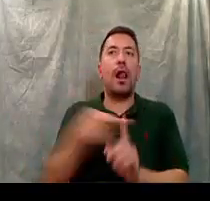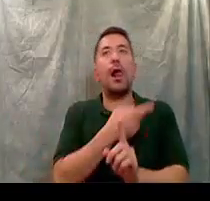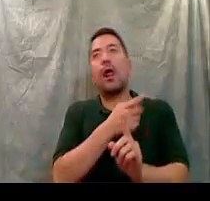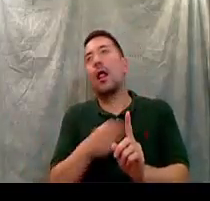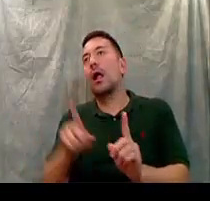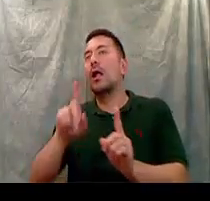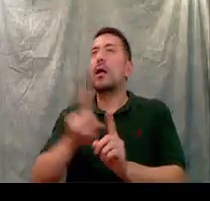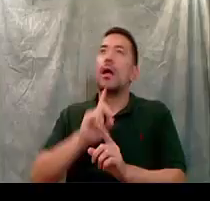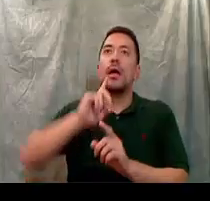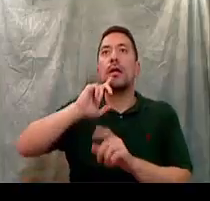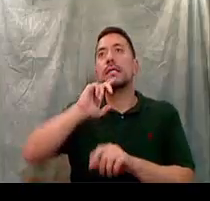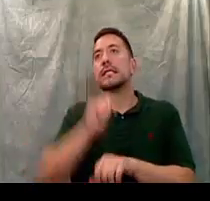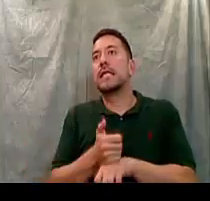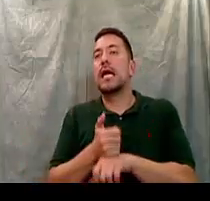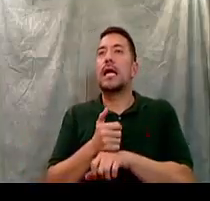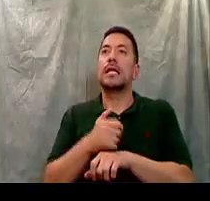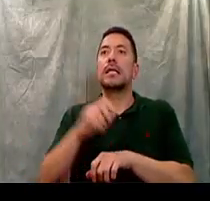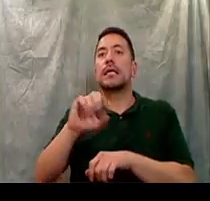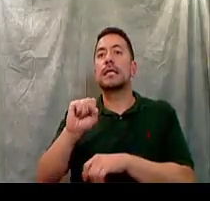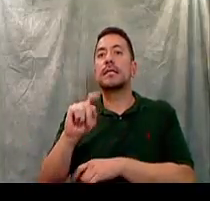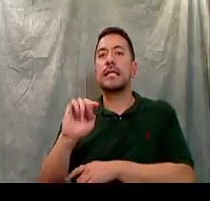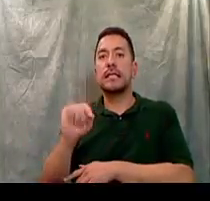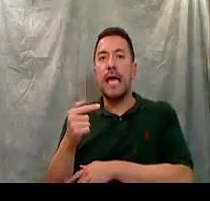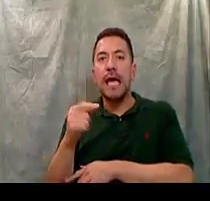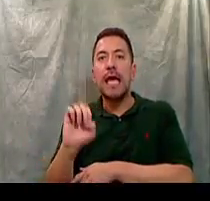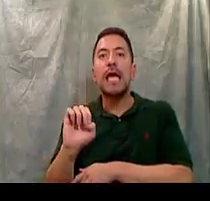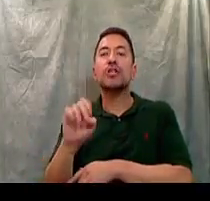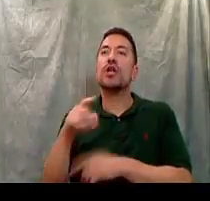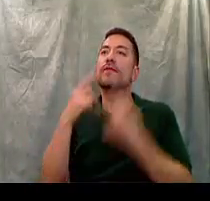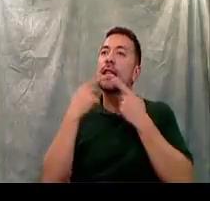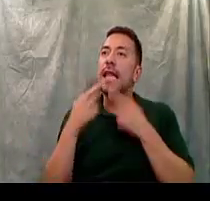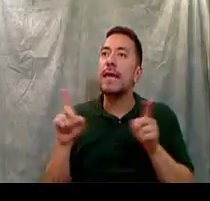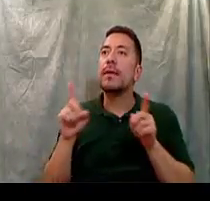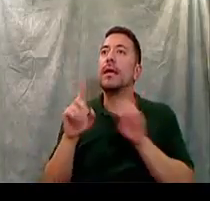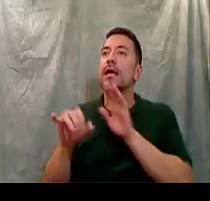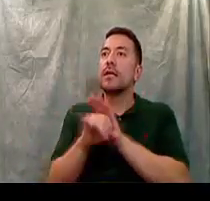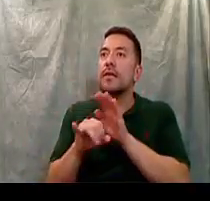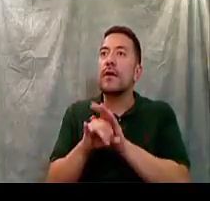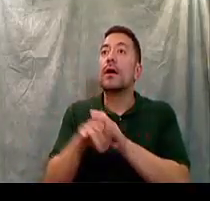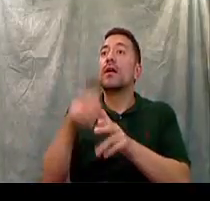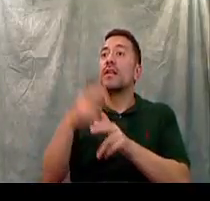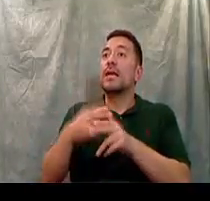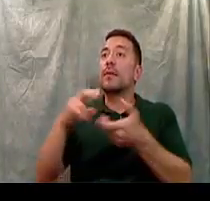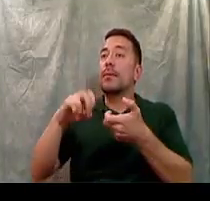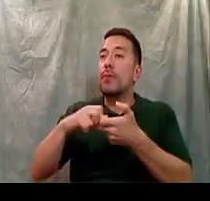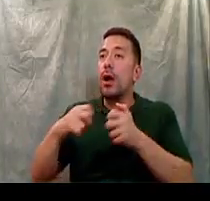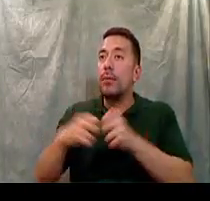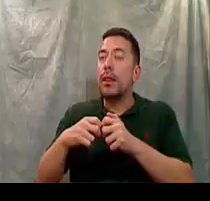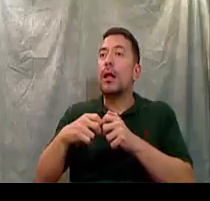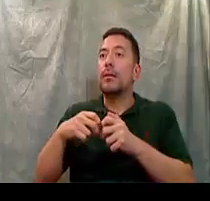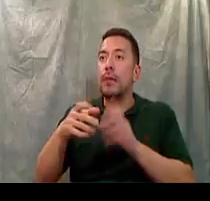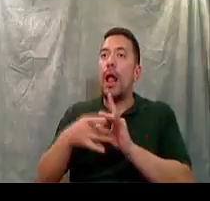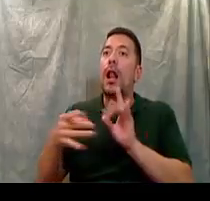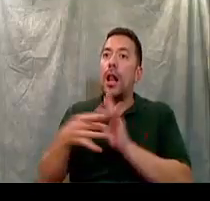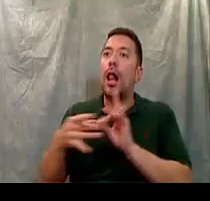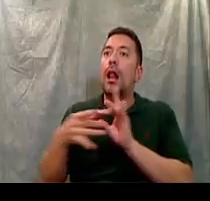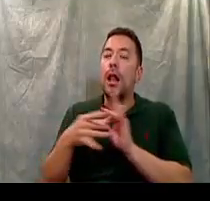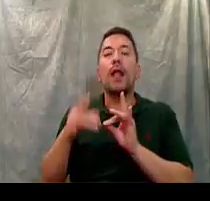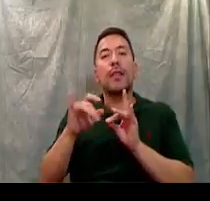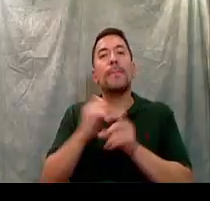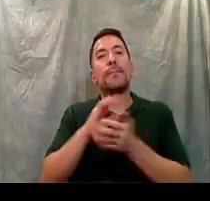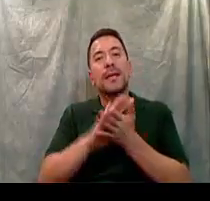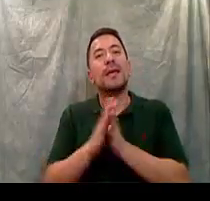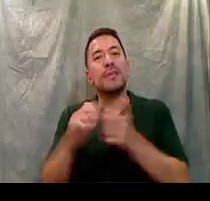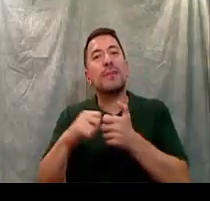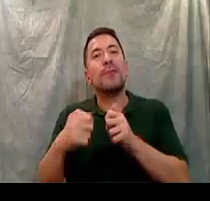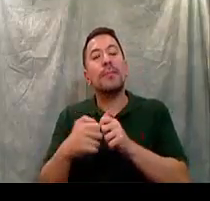in advance of just claiming, identifying, and naming the problem becomes a little problematic, because remember, you have the rest